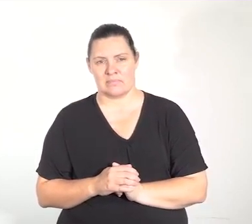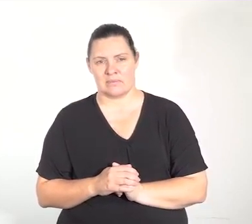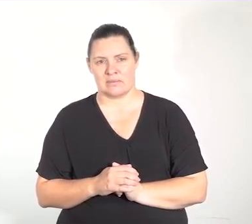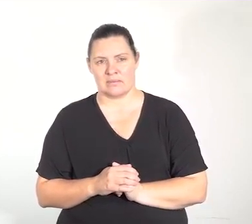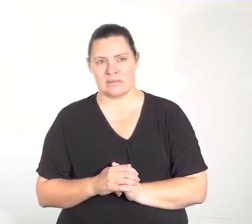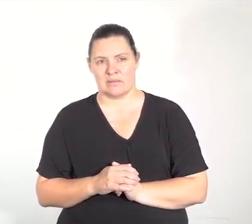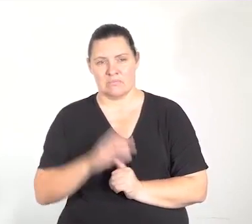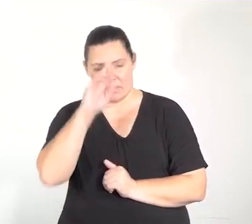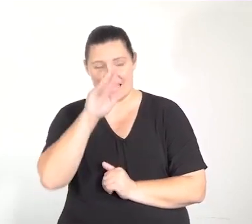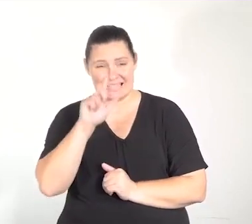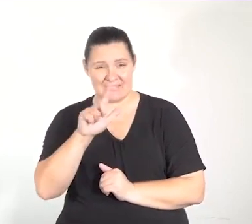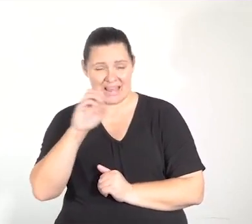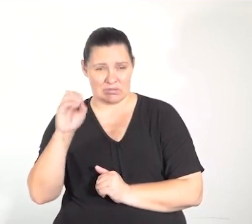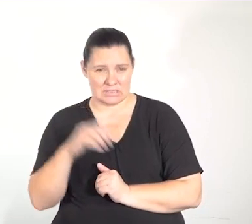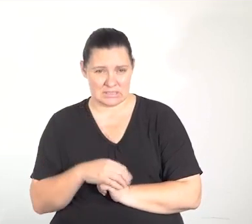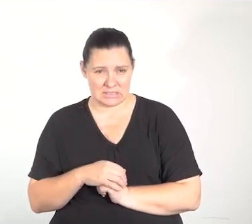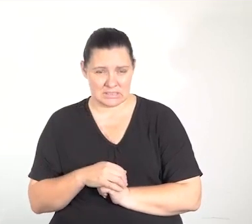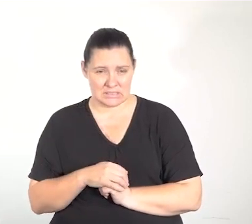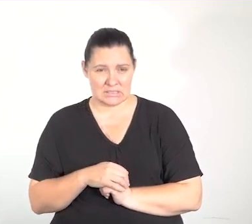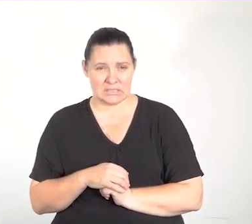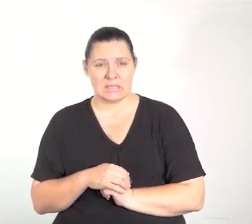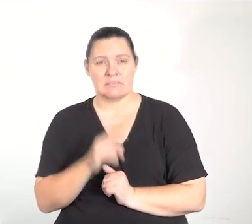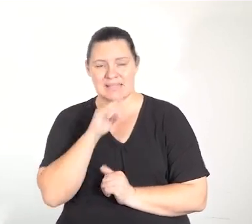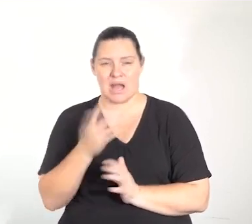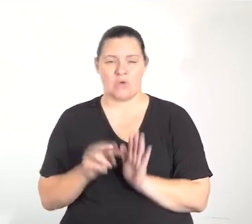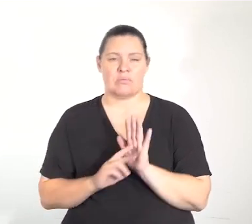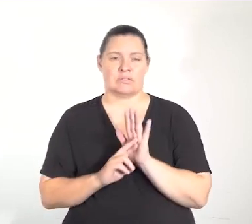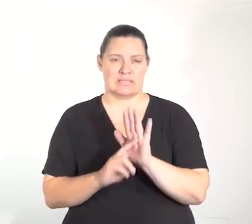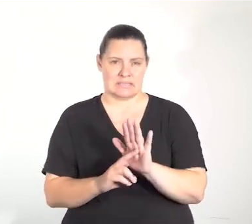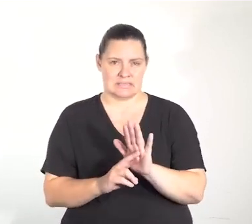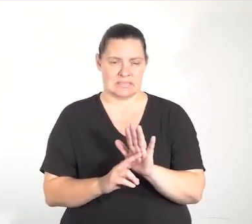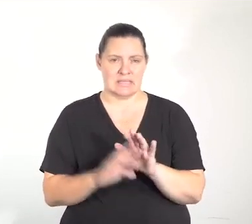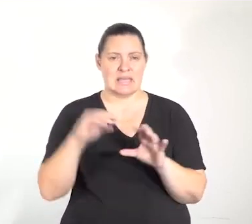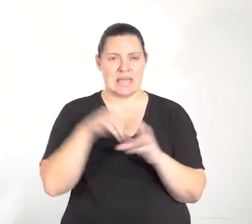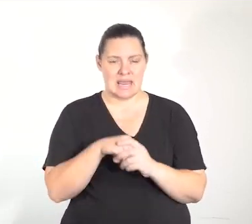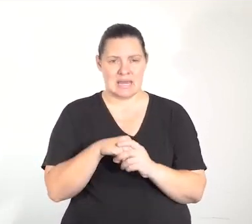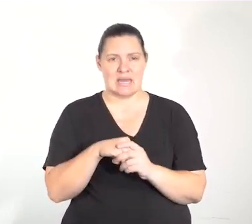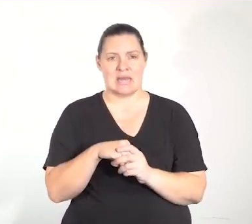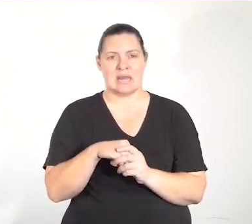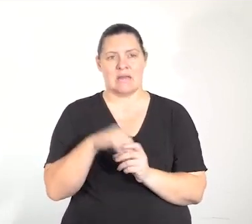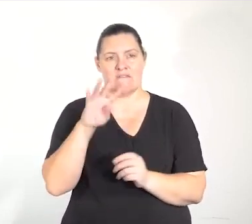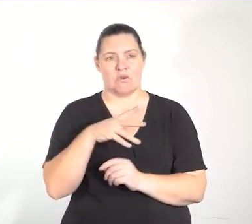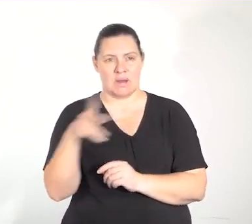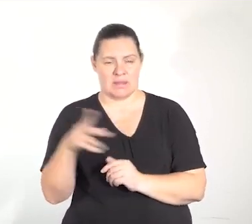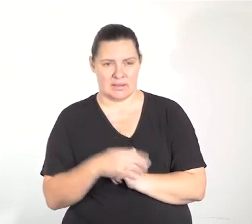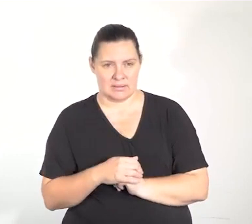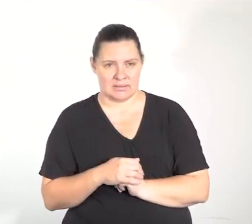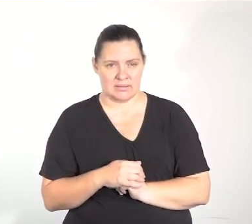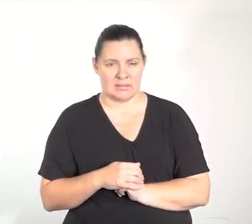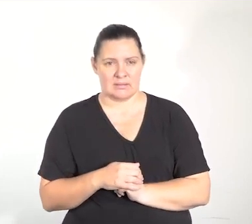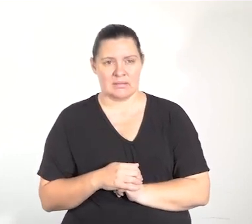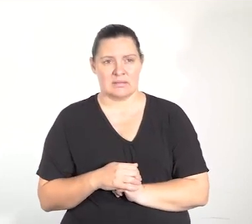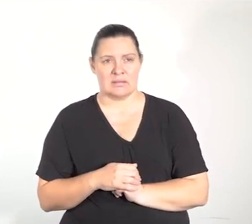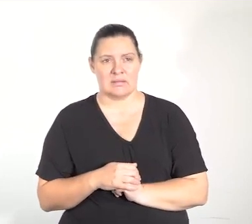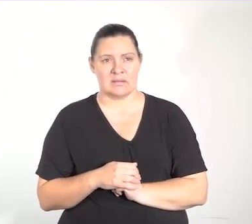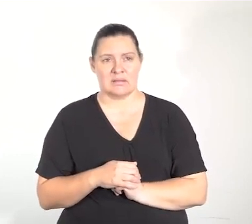hundredths. Do you remember that? So that is how we are going to represent it in our formula. Then we are